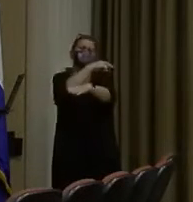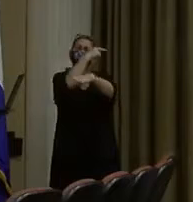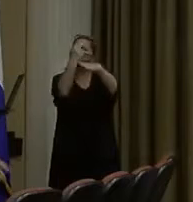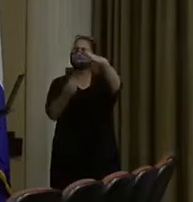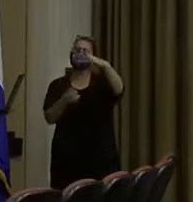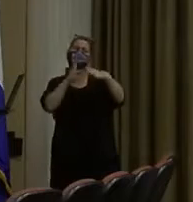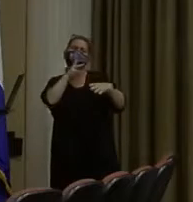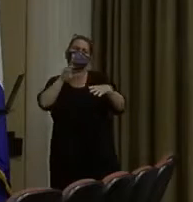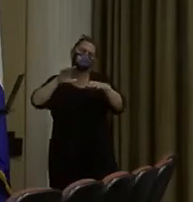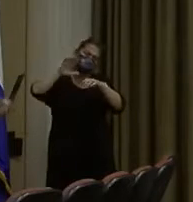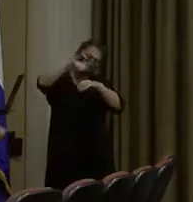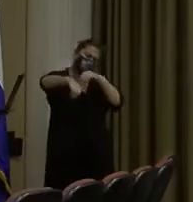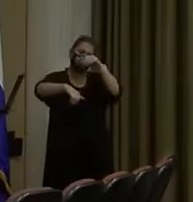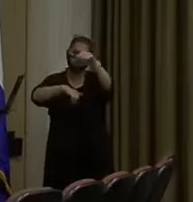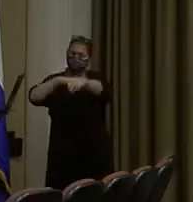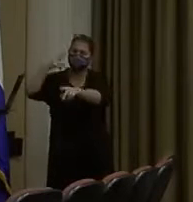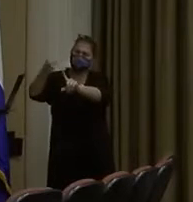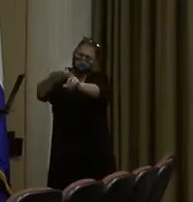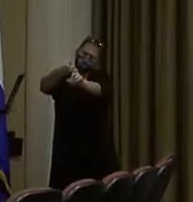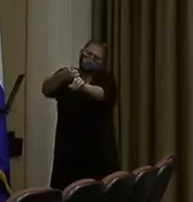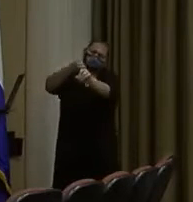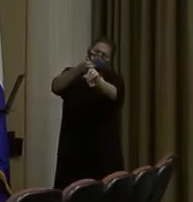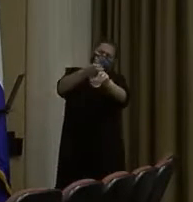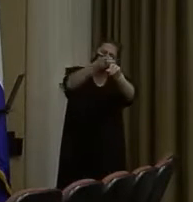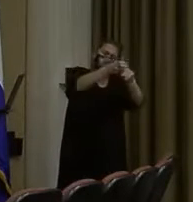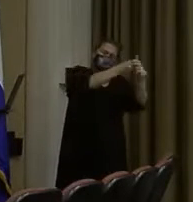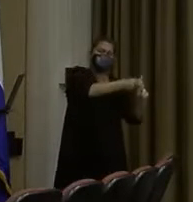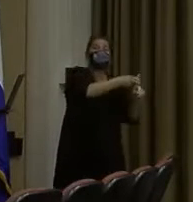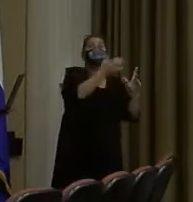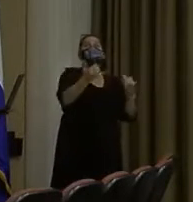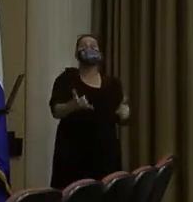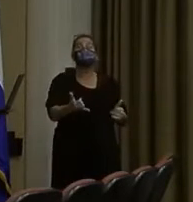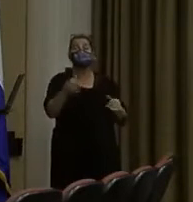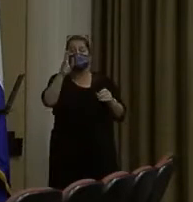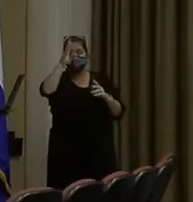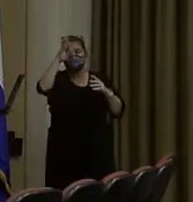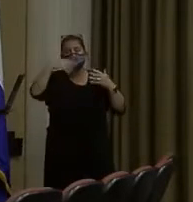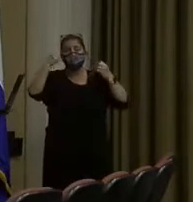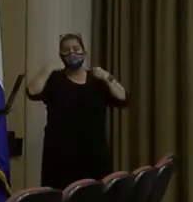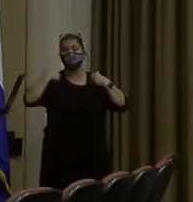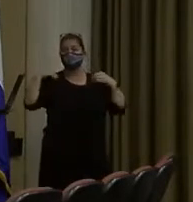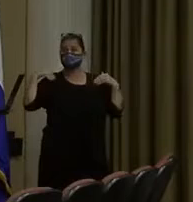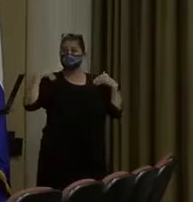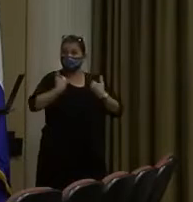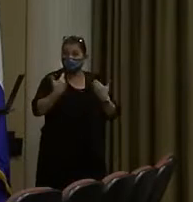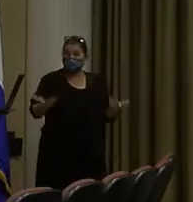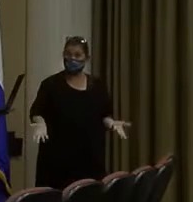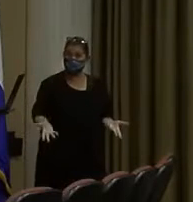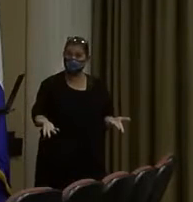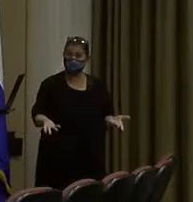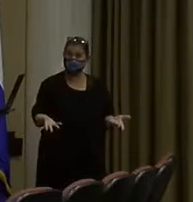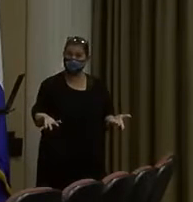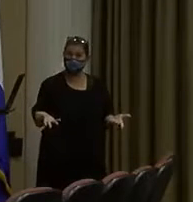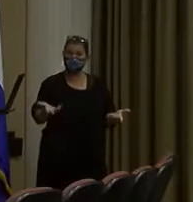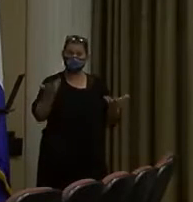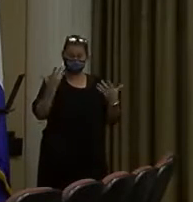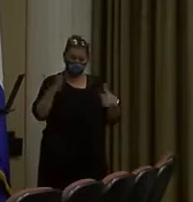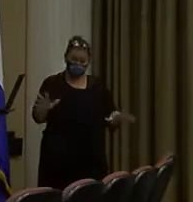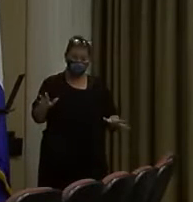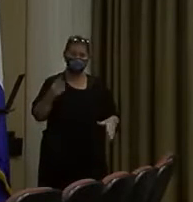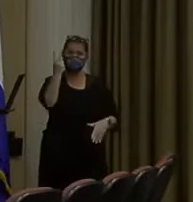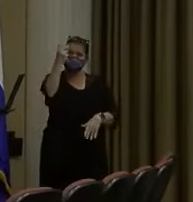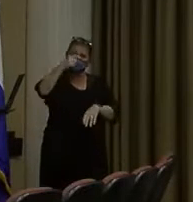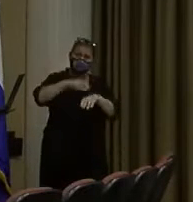in, and she pulls this guy to shore. By this time, you can imagine she's what? She's tired. Oh